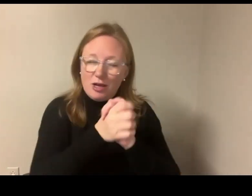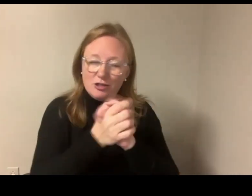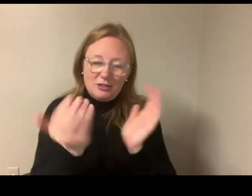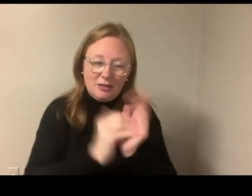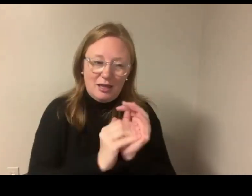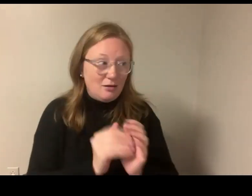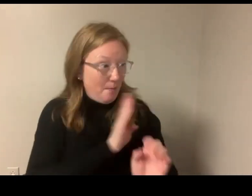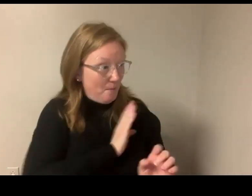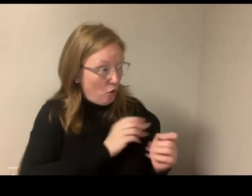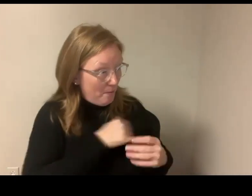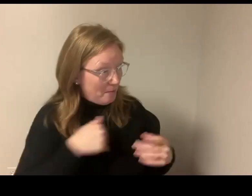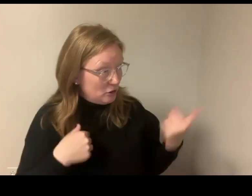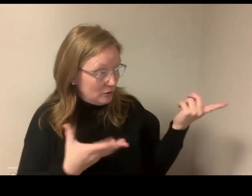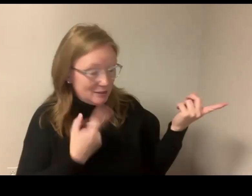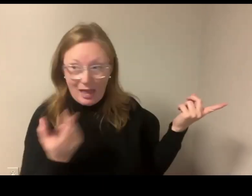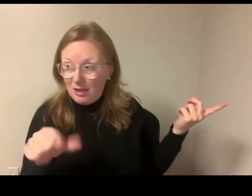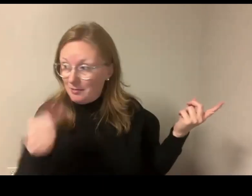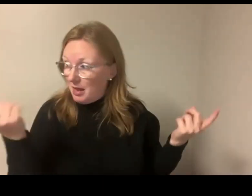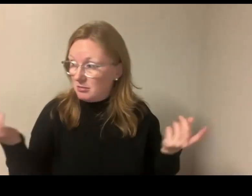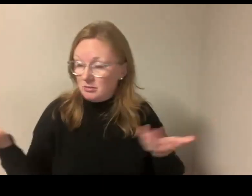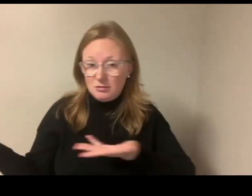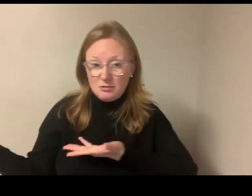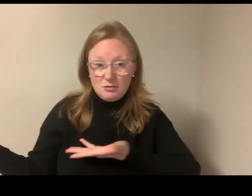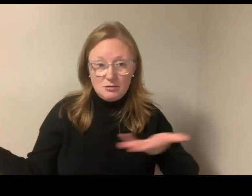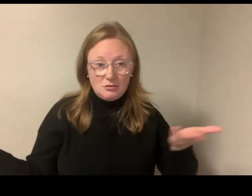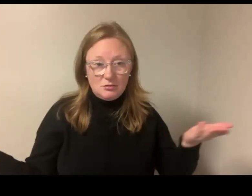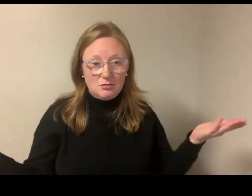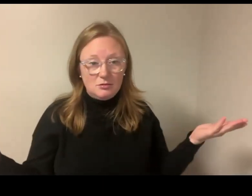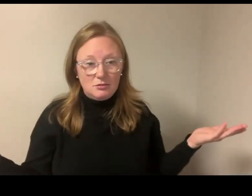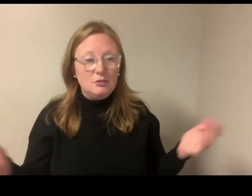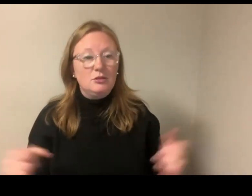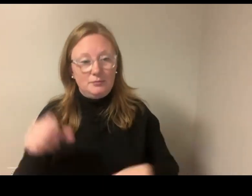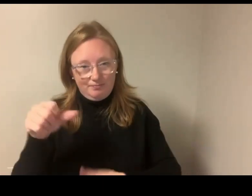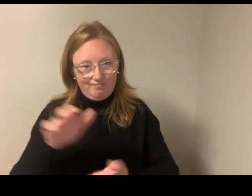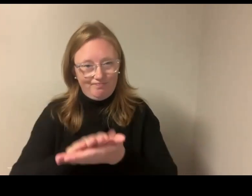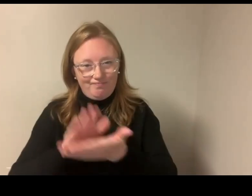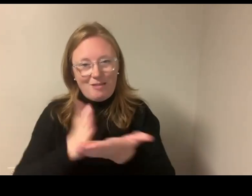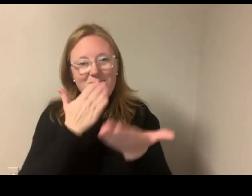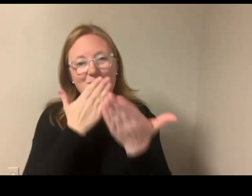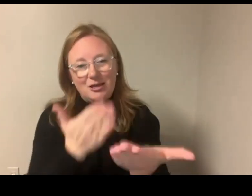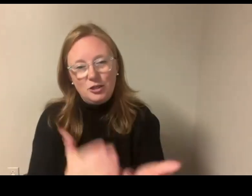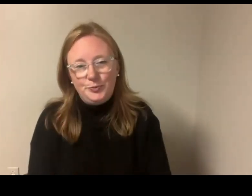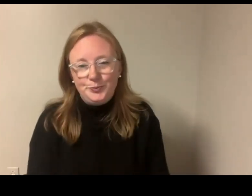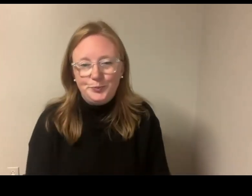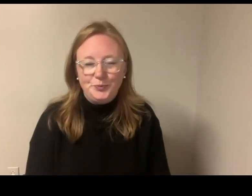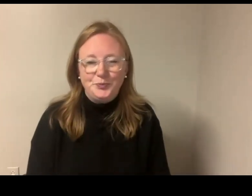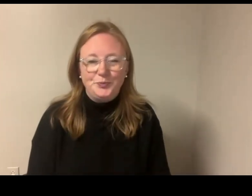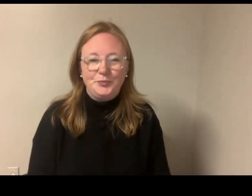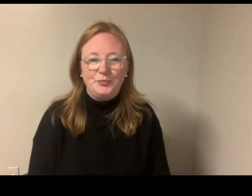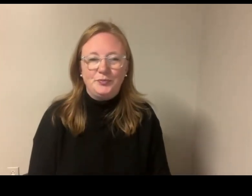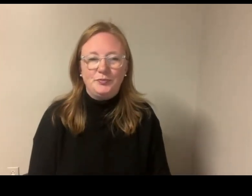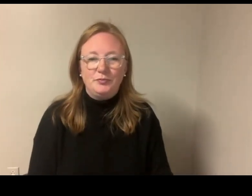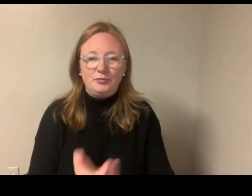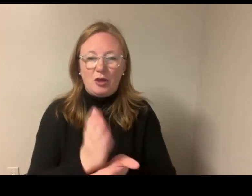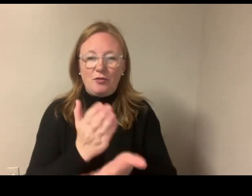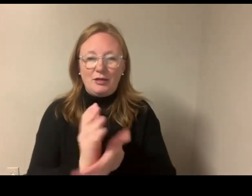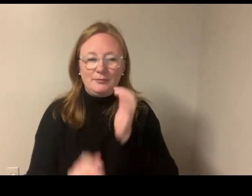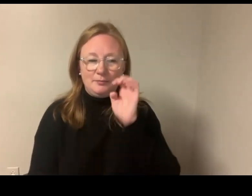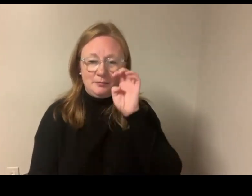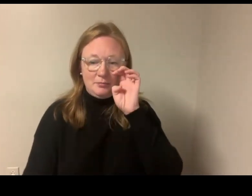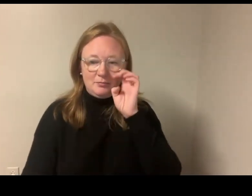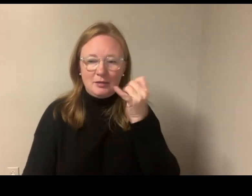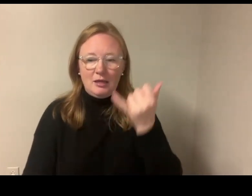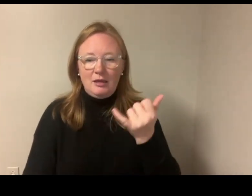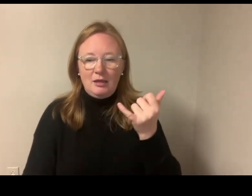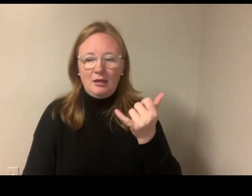board members? Thank you. All right. We will